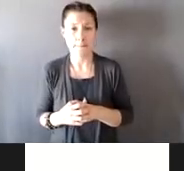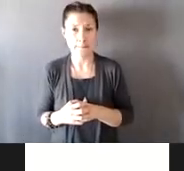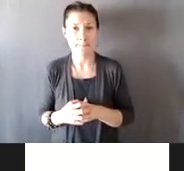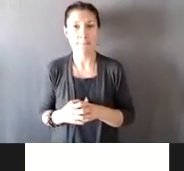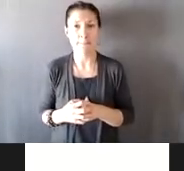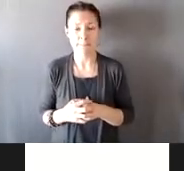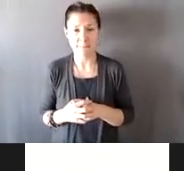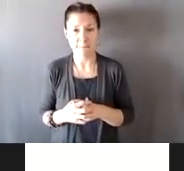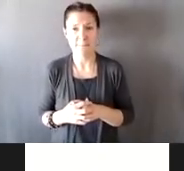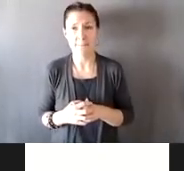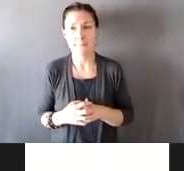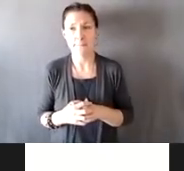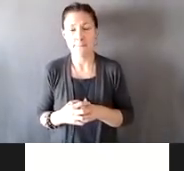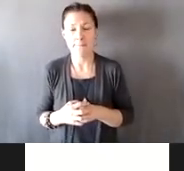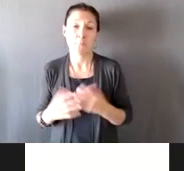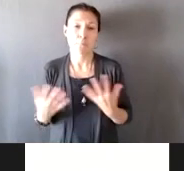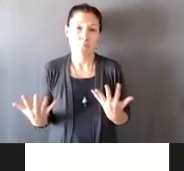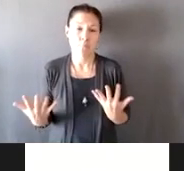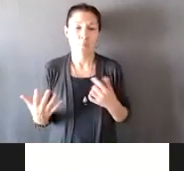So I think that